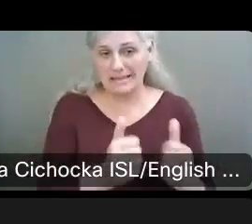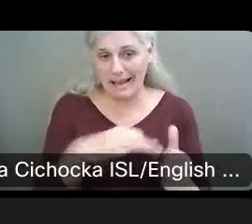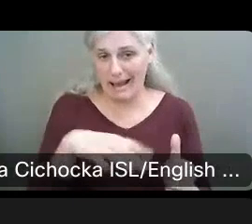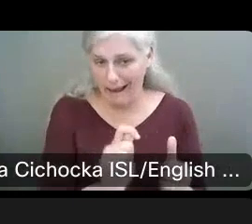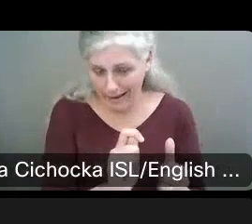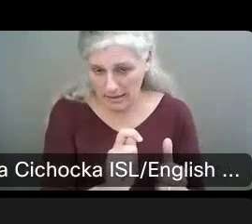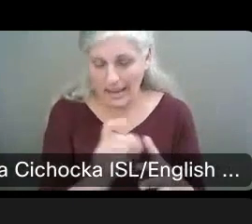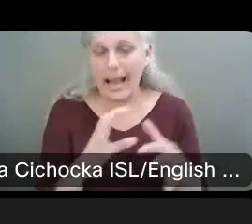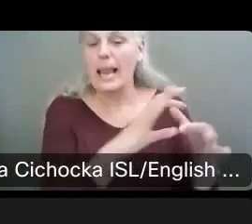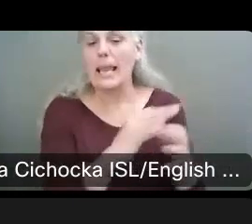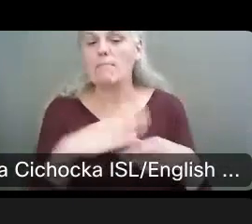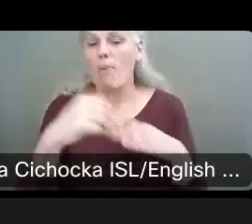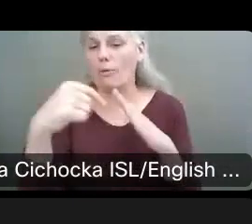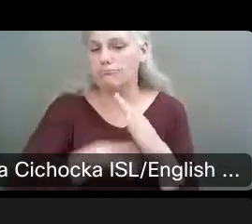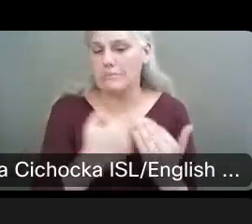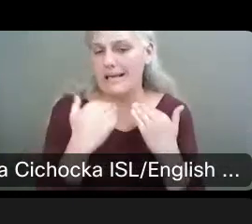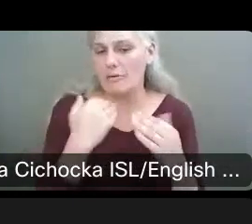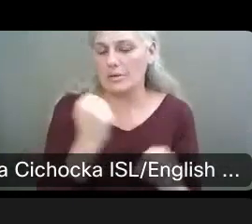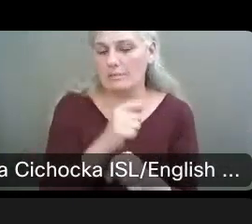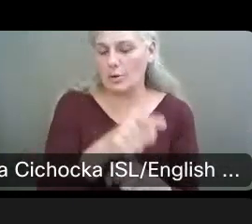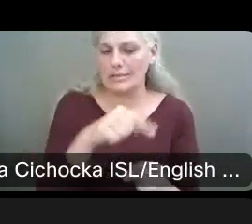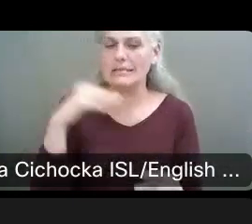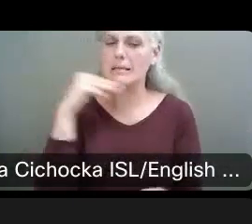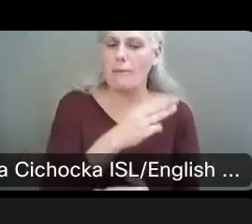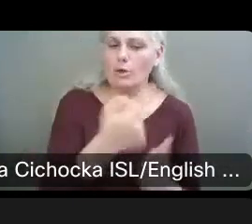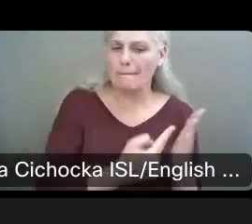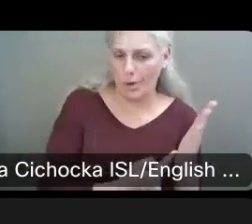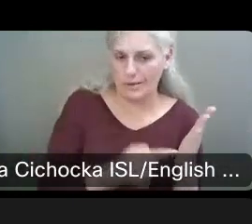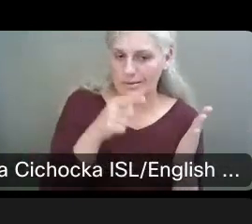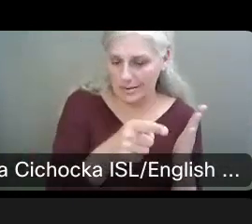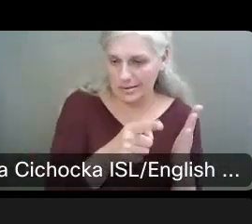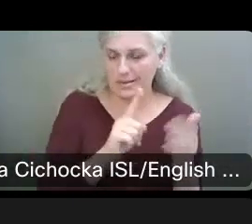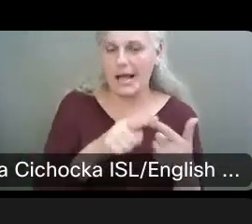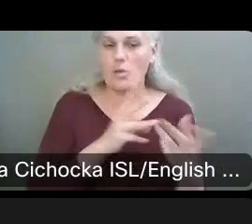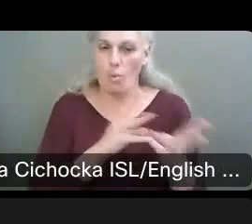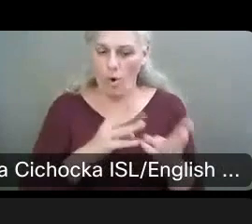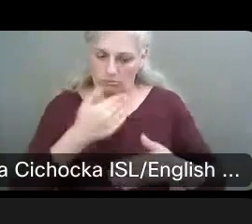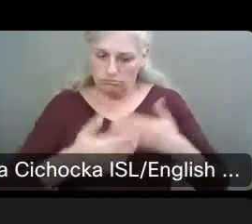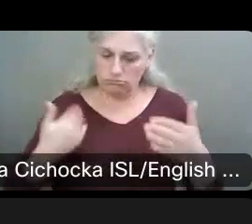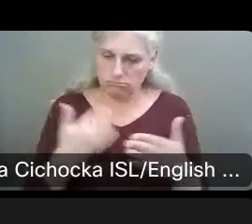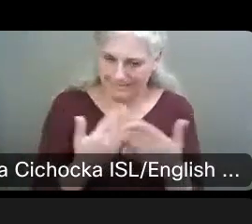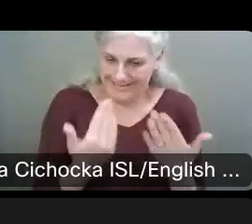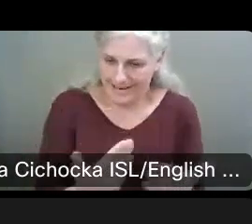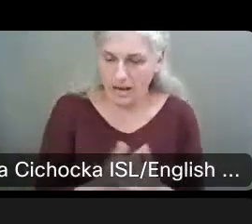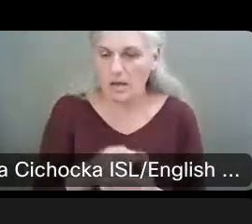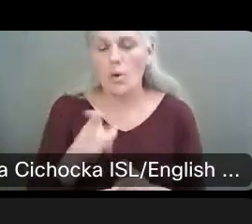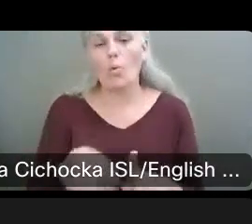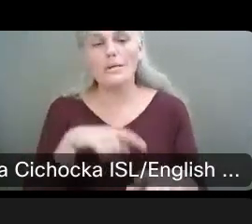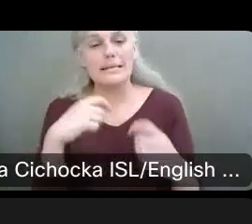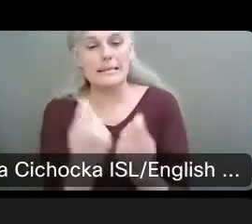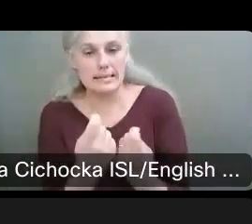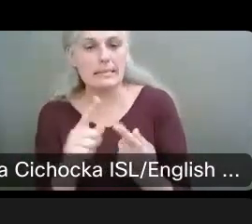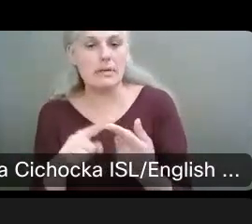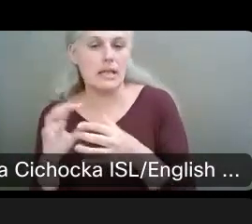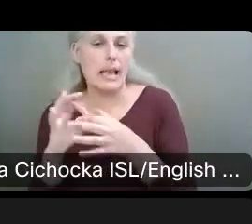more information on that important policy as well. And there's work happening with the team as well in